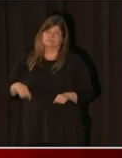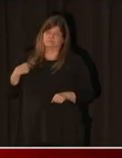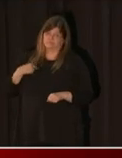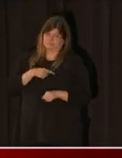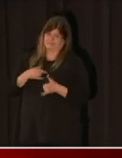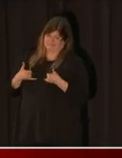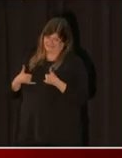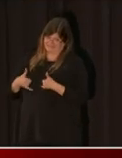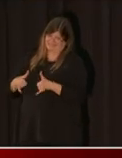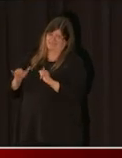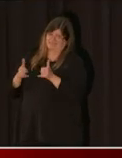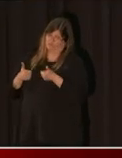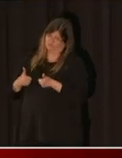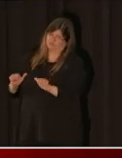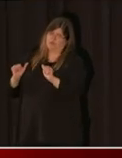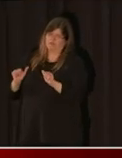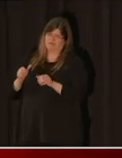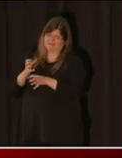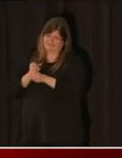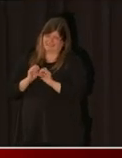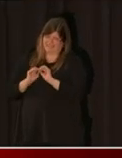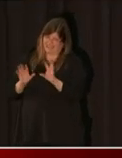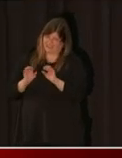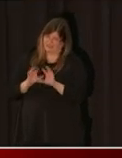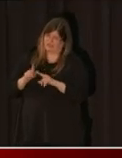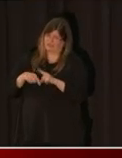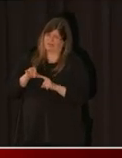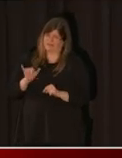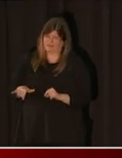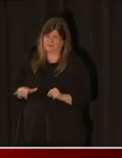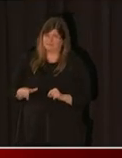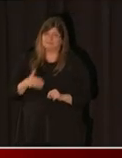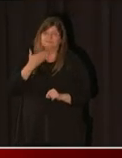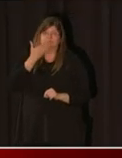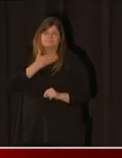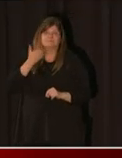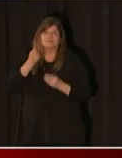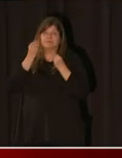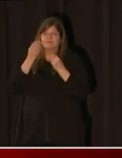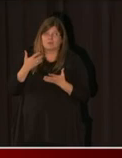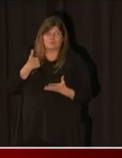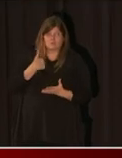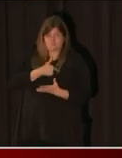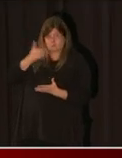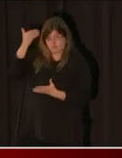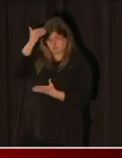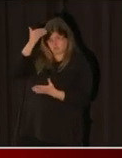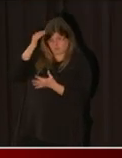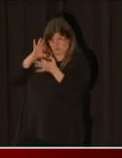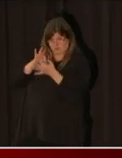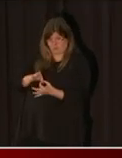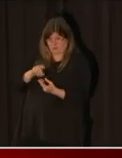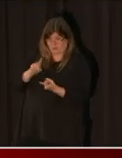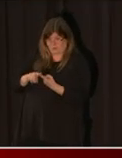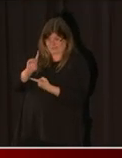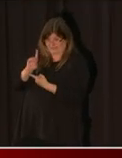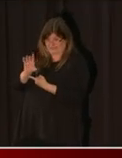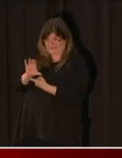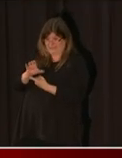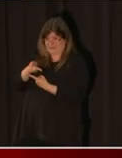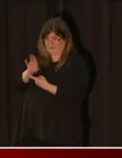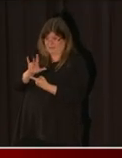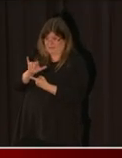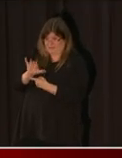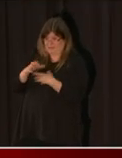on. The best information that we know is related to the district's public health lab, which has a capacity